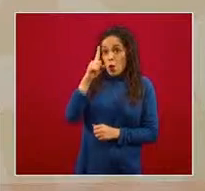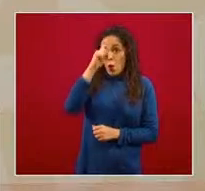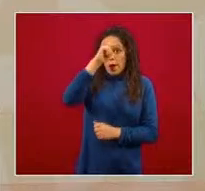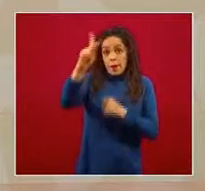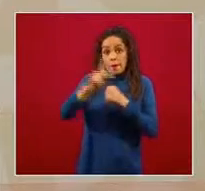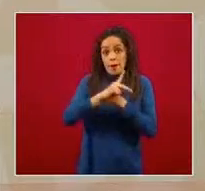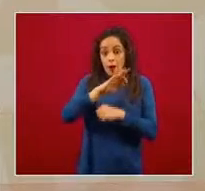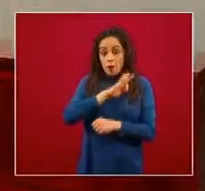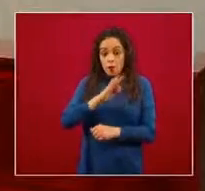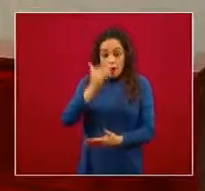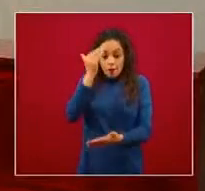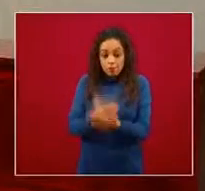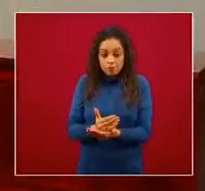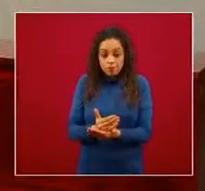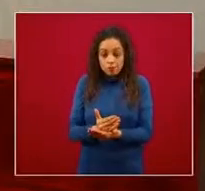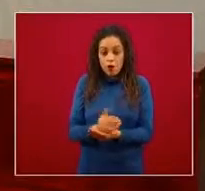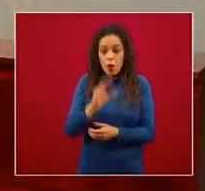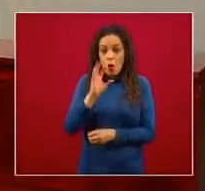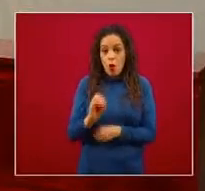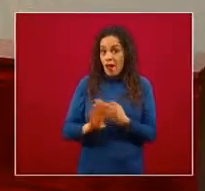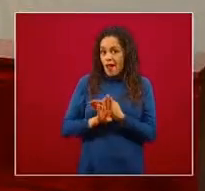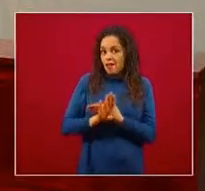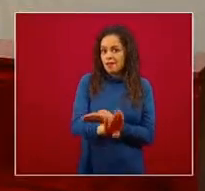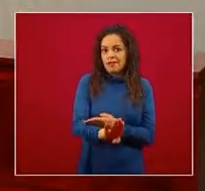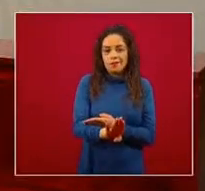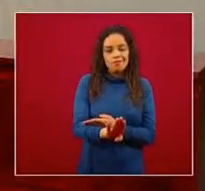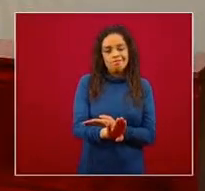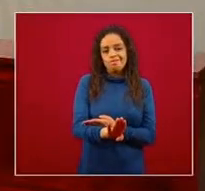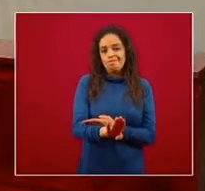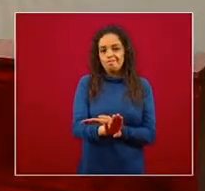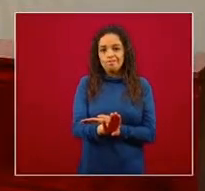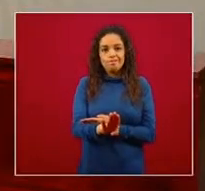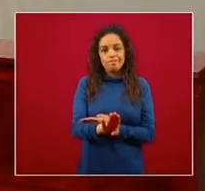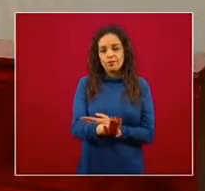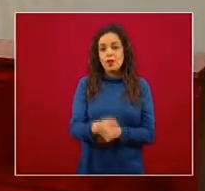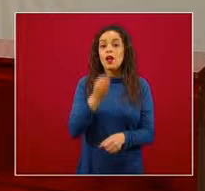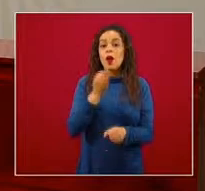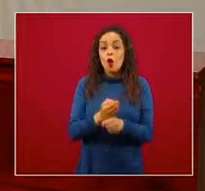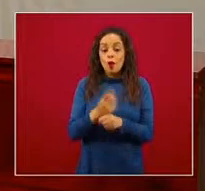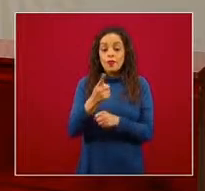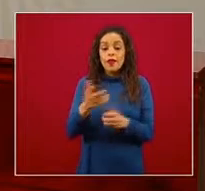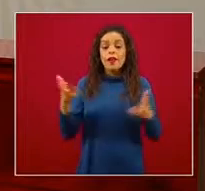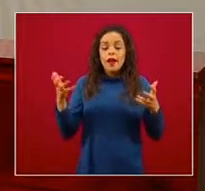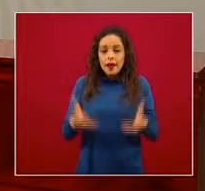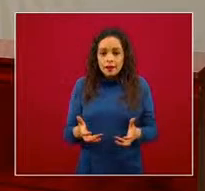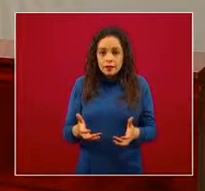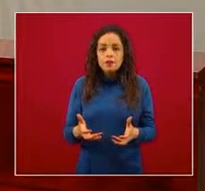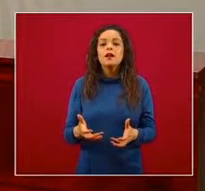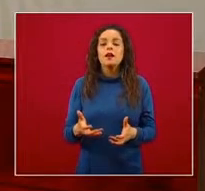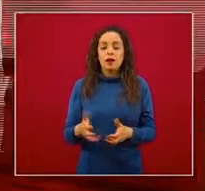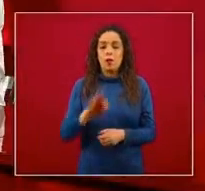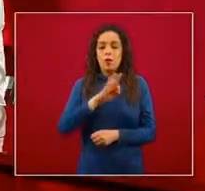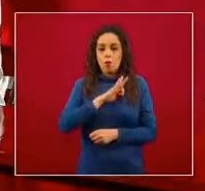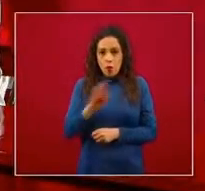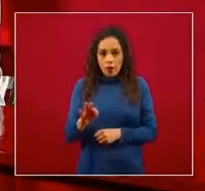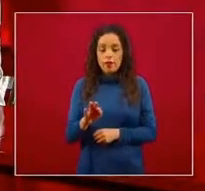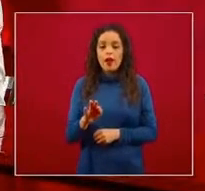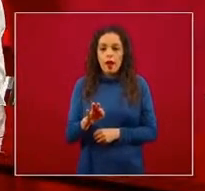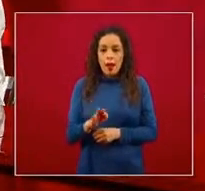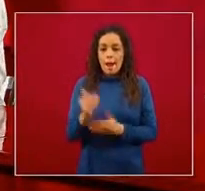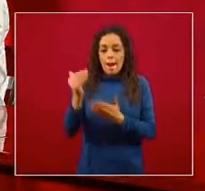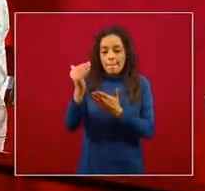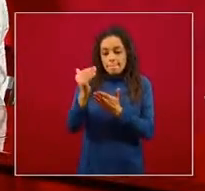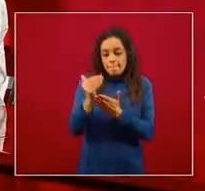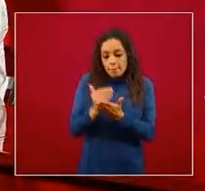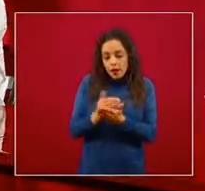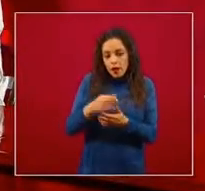one country will avoid it or will stop it. So what we're trying to do is